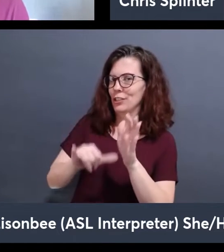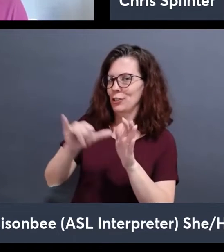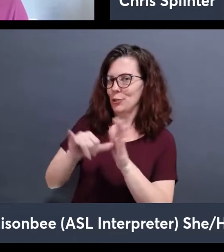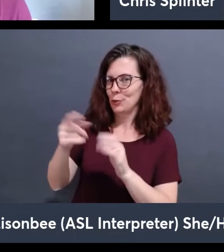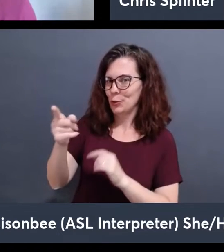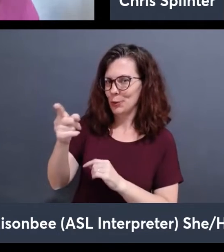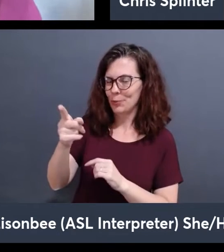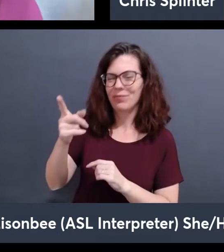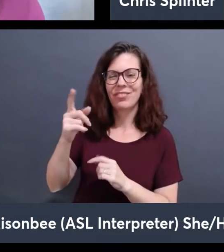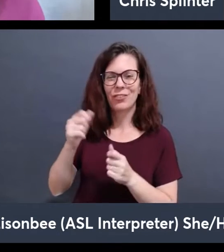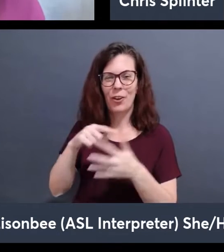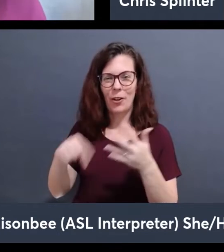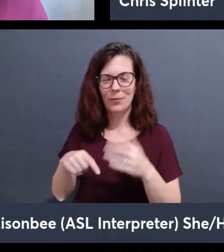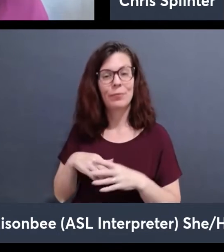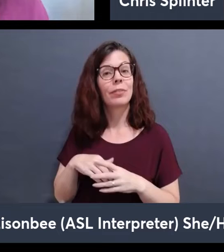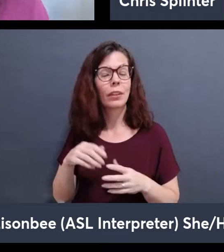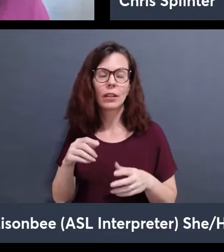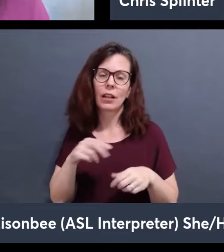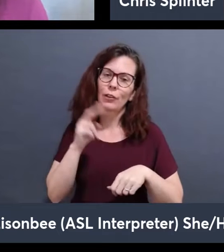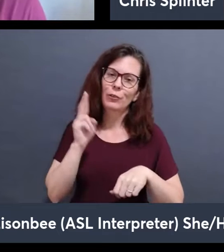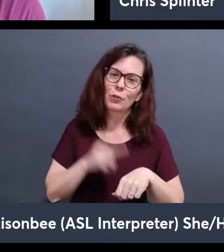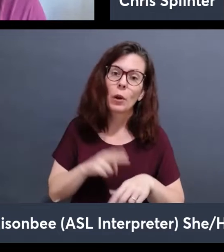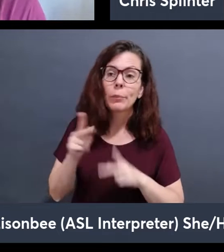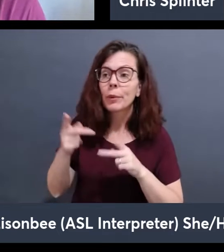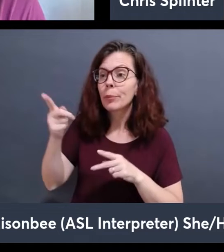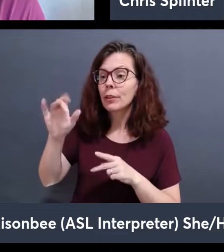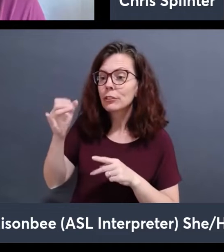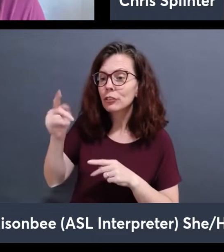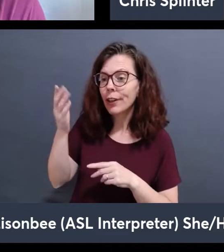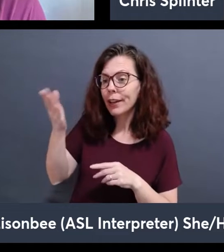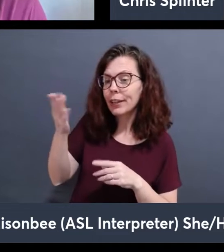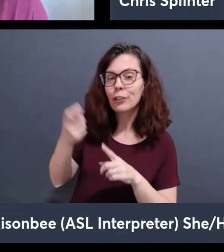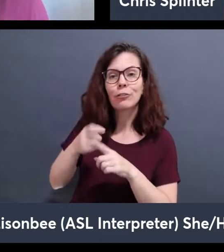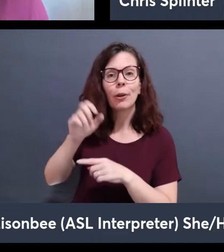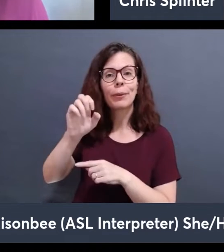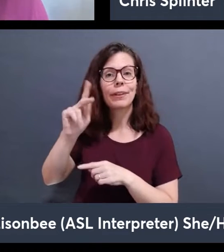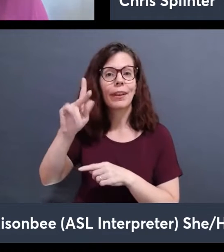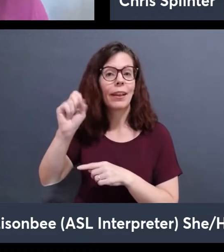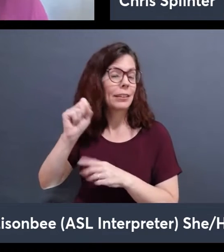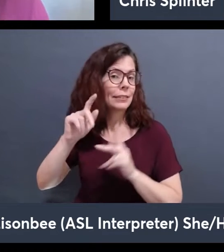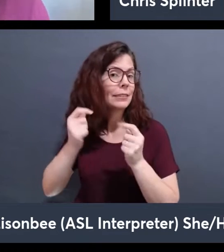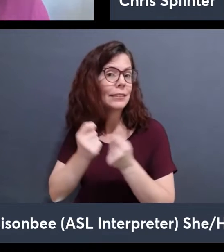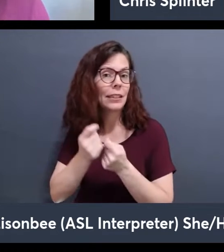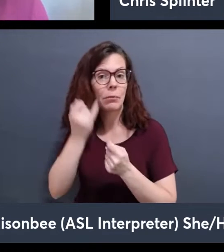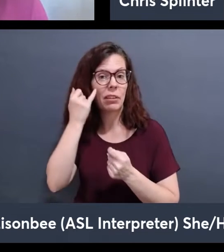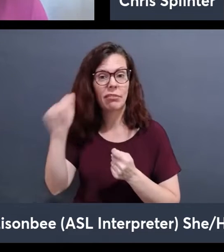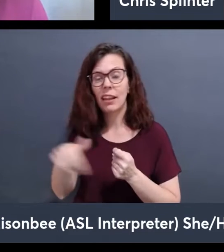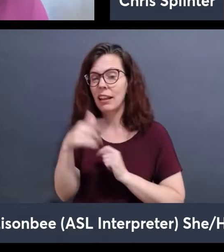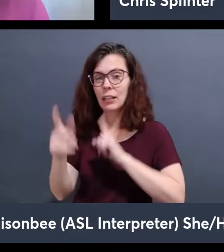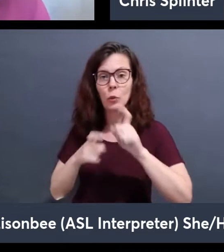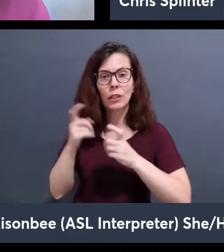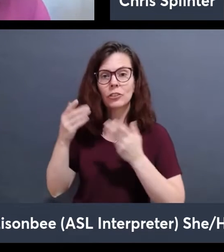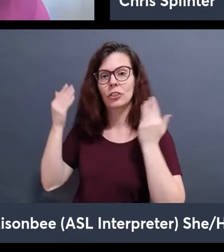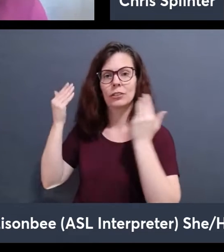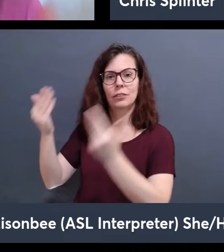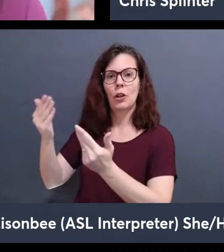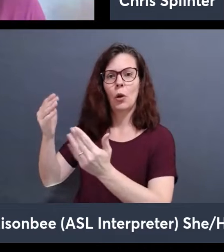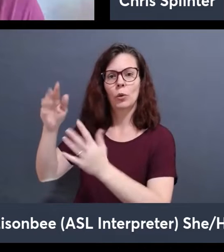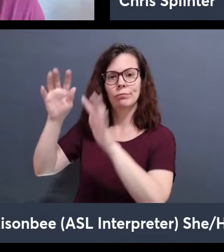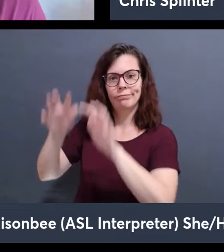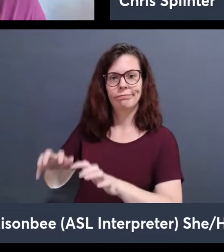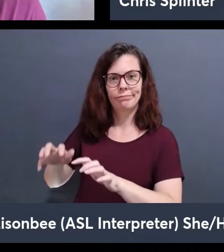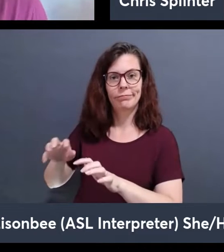for all this. And of course, we've got people in the chat here from the EKS team. So if you have questions, make sure you put them in the